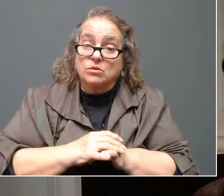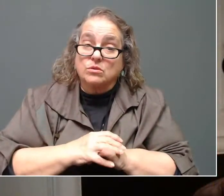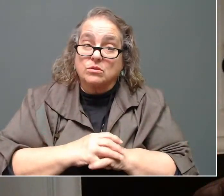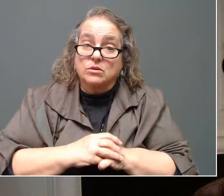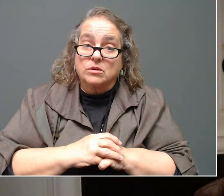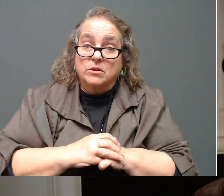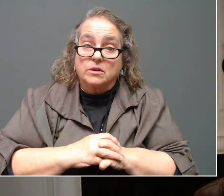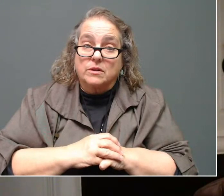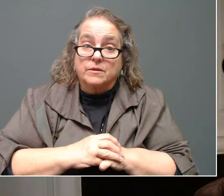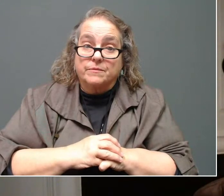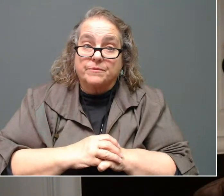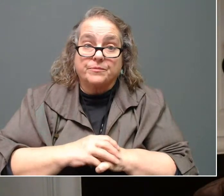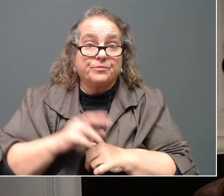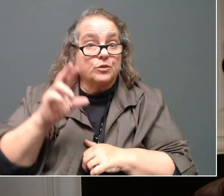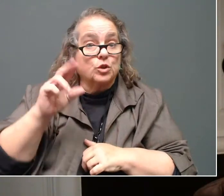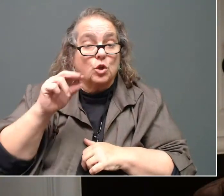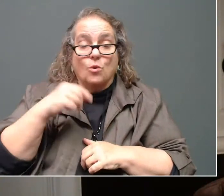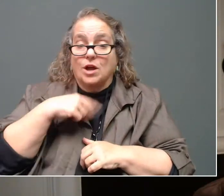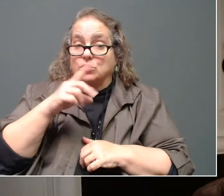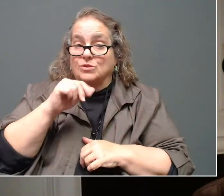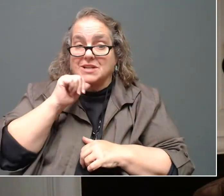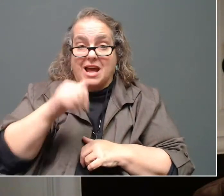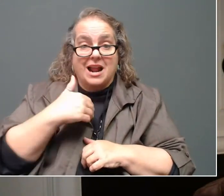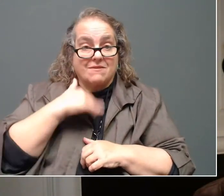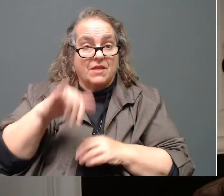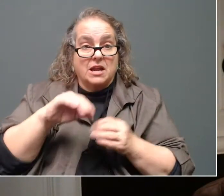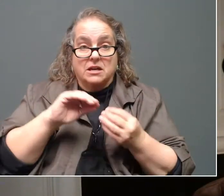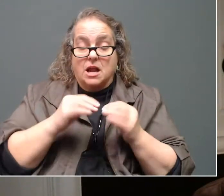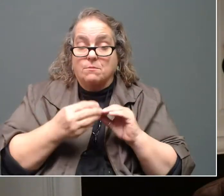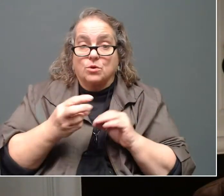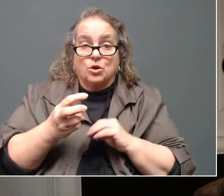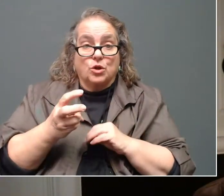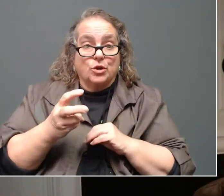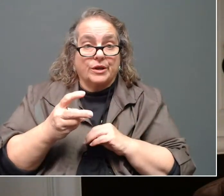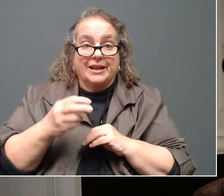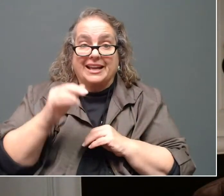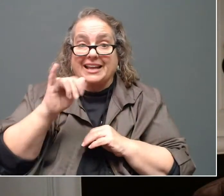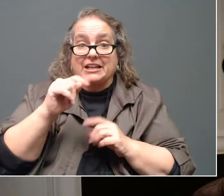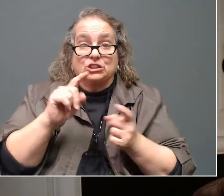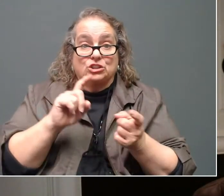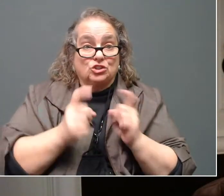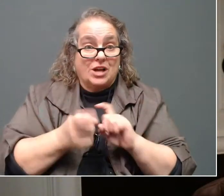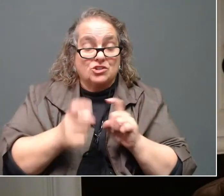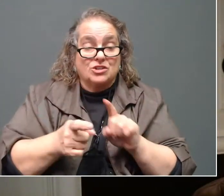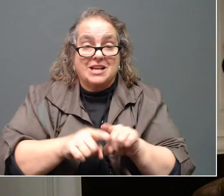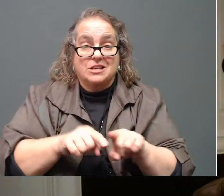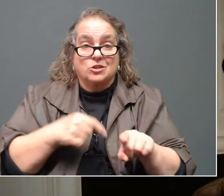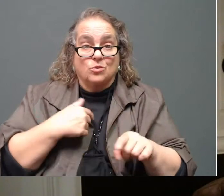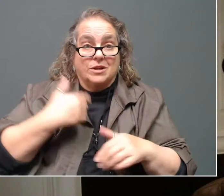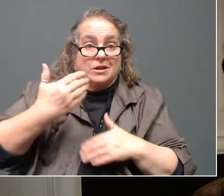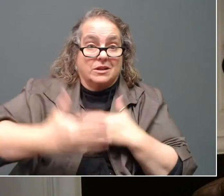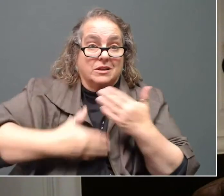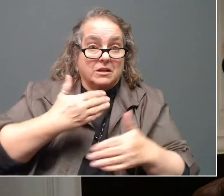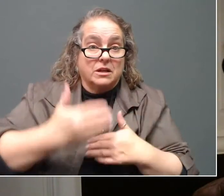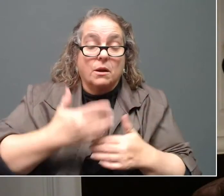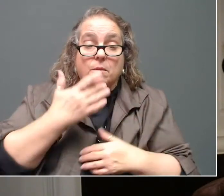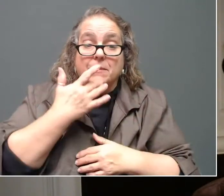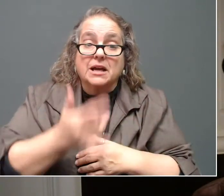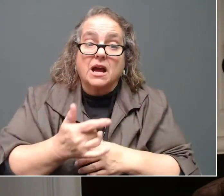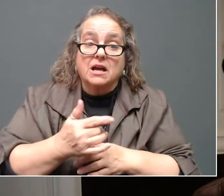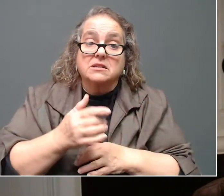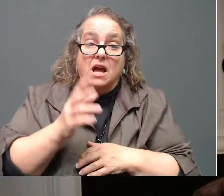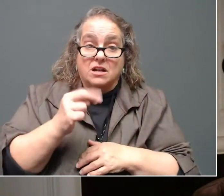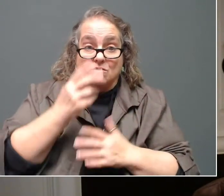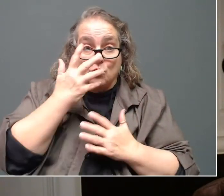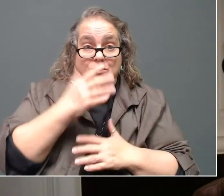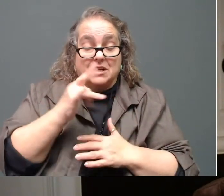Number in front of me. Again, it changes as we go forward in this because unfortunately more